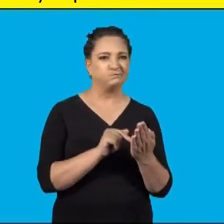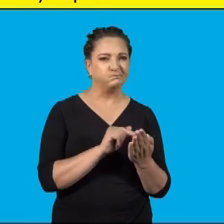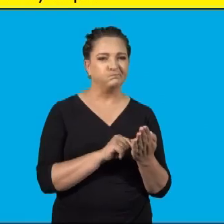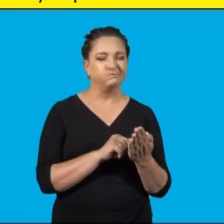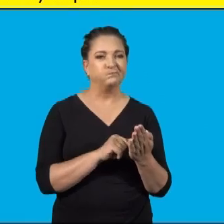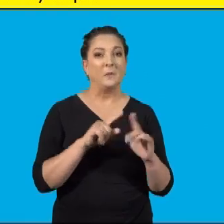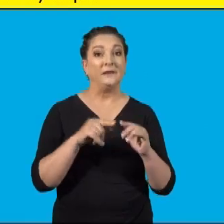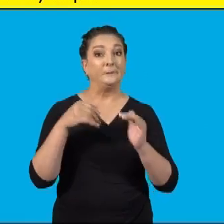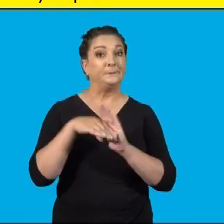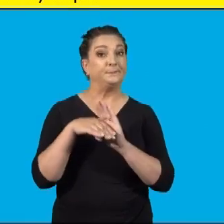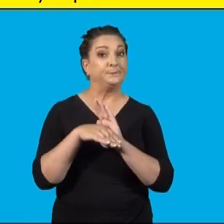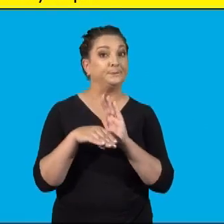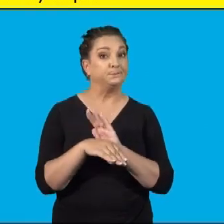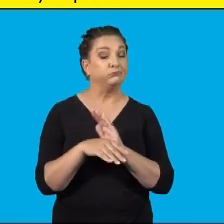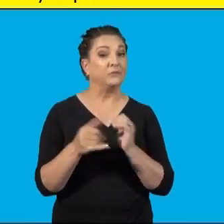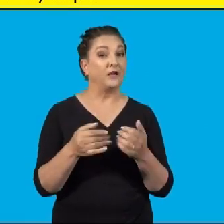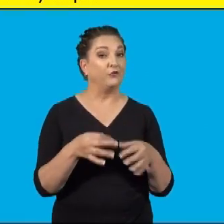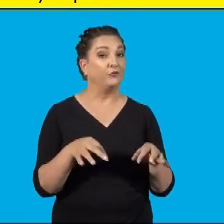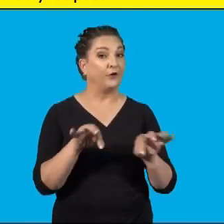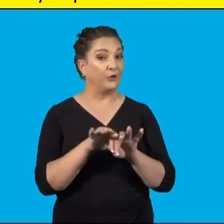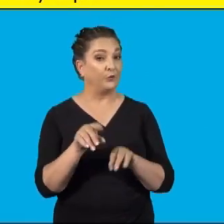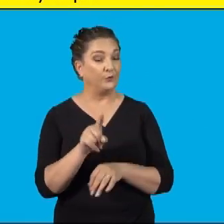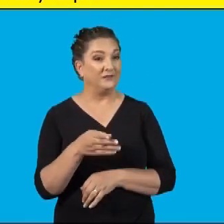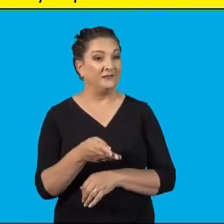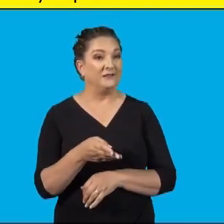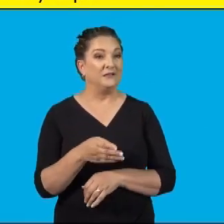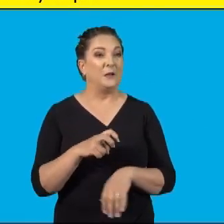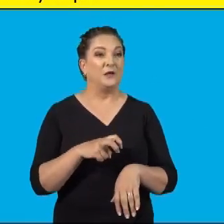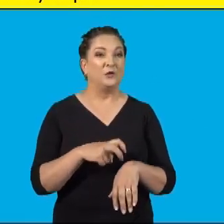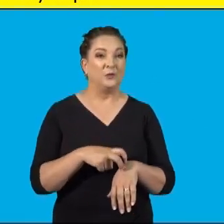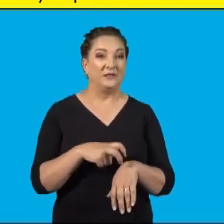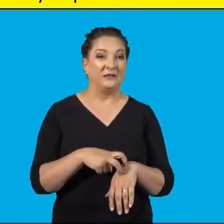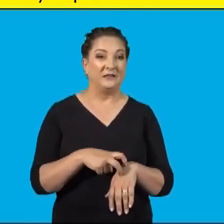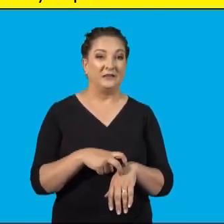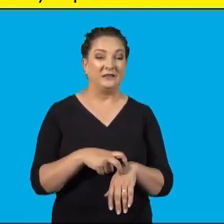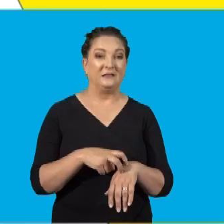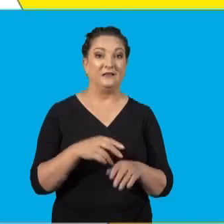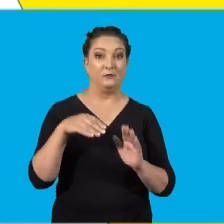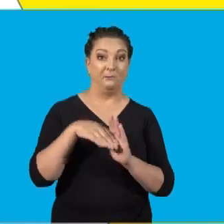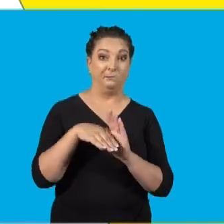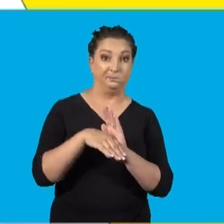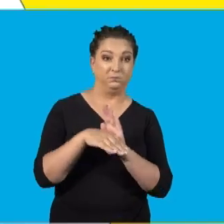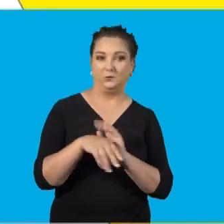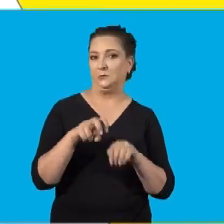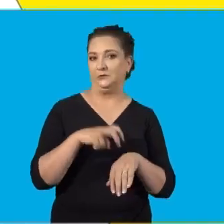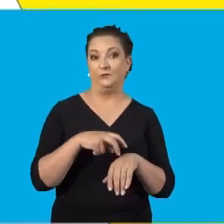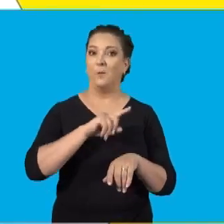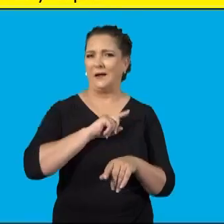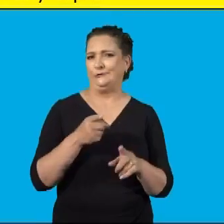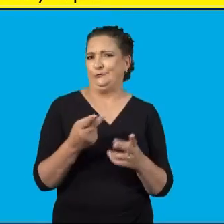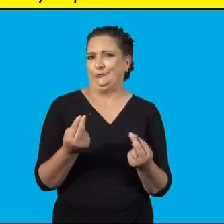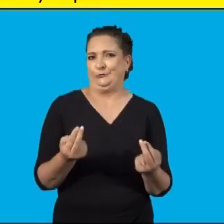here we're calculating depreciation on the diminishing balance method. So we don't need to subtract accumulated depreciation because this